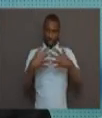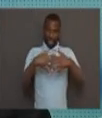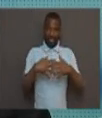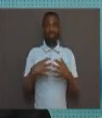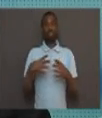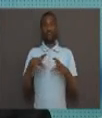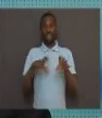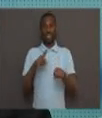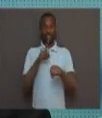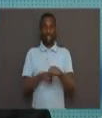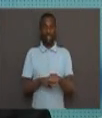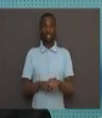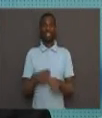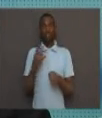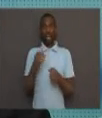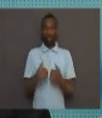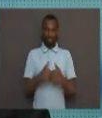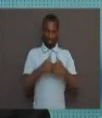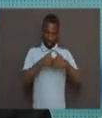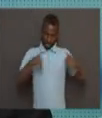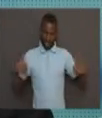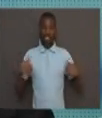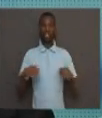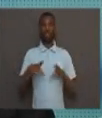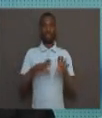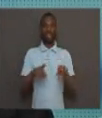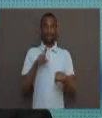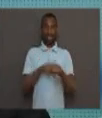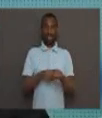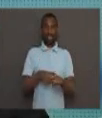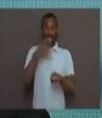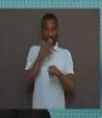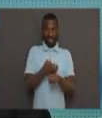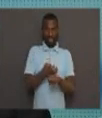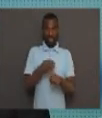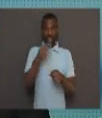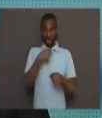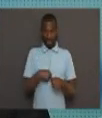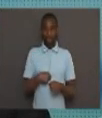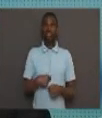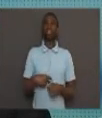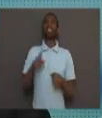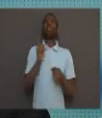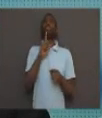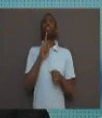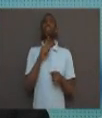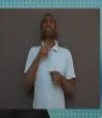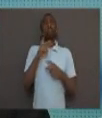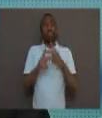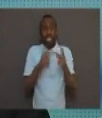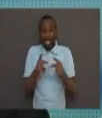lighter elements and split heavier elements. Both of